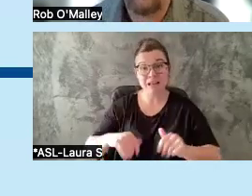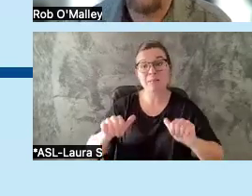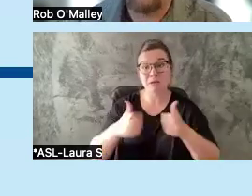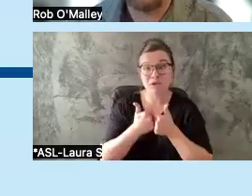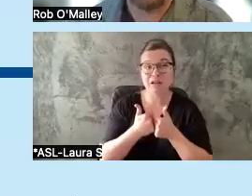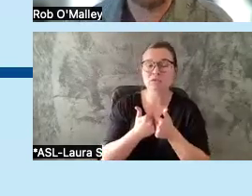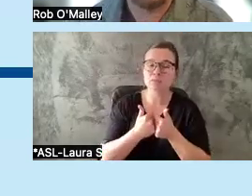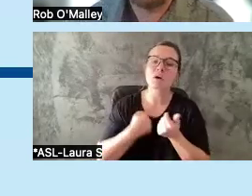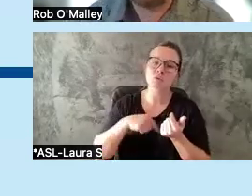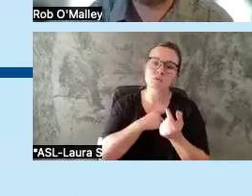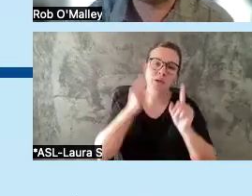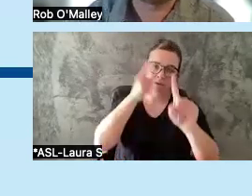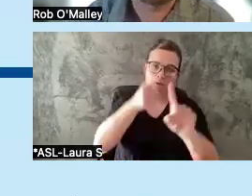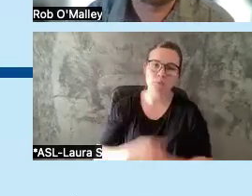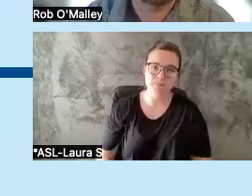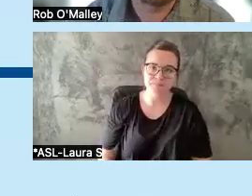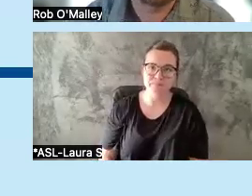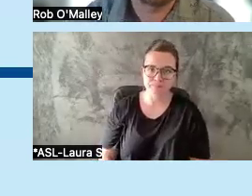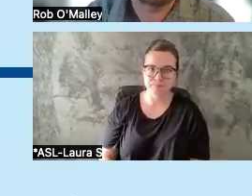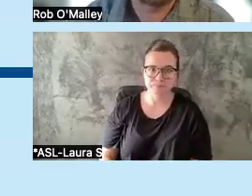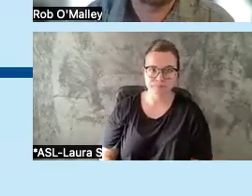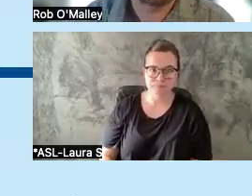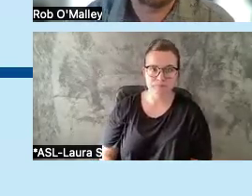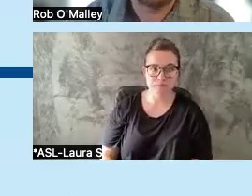this is what we strive for.